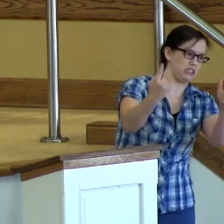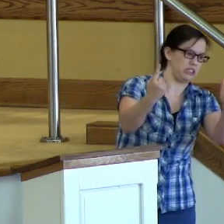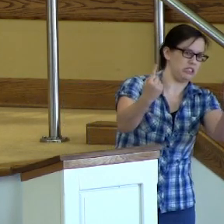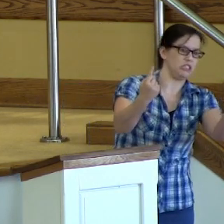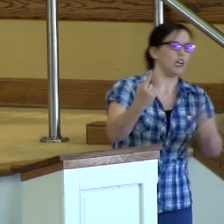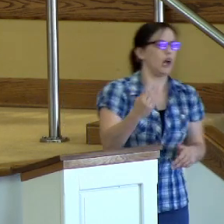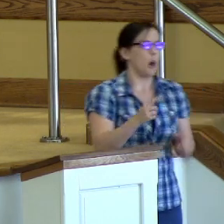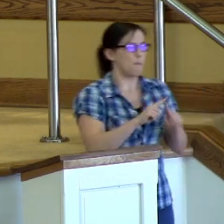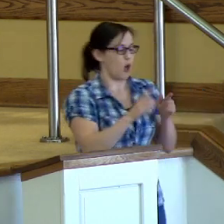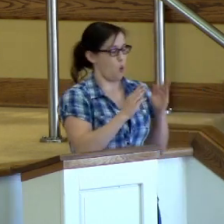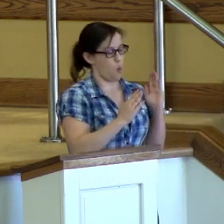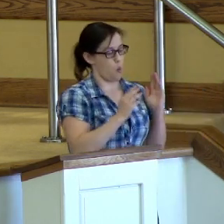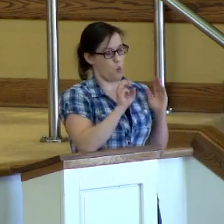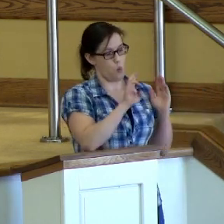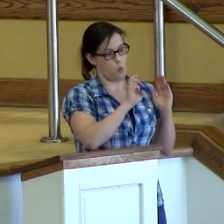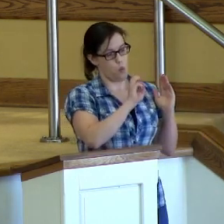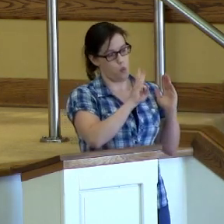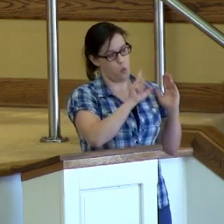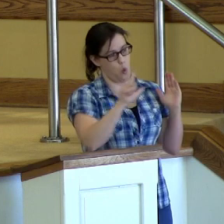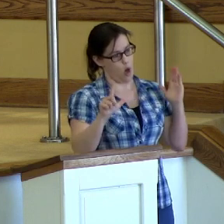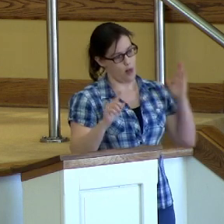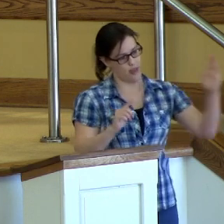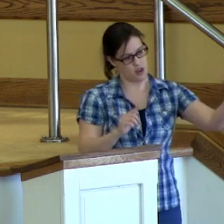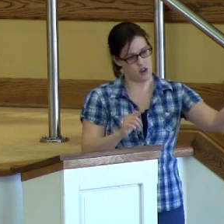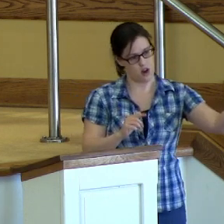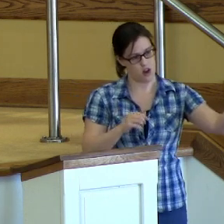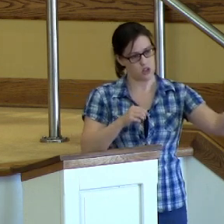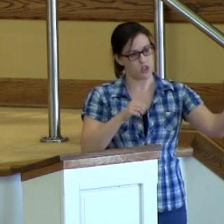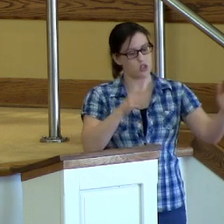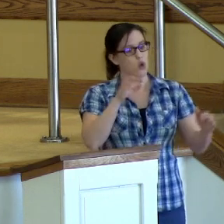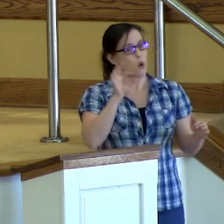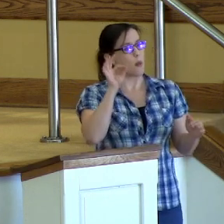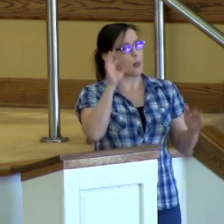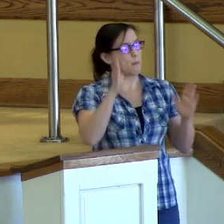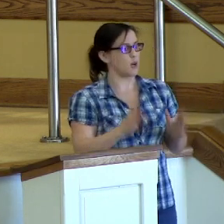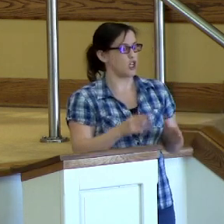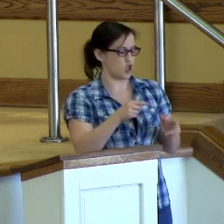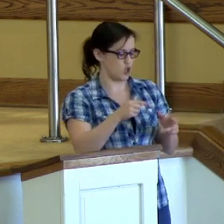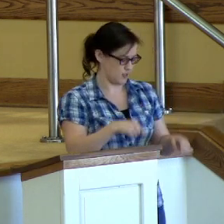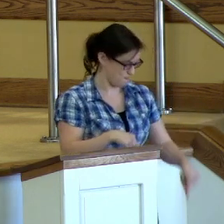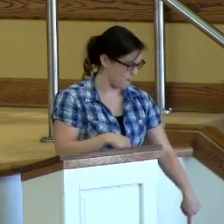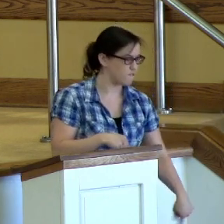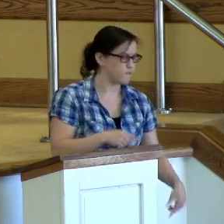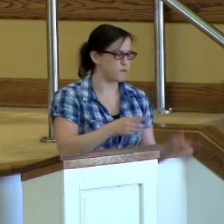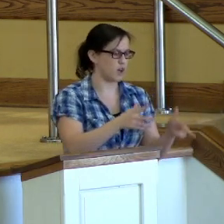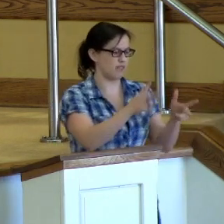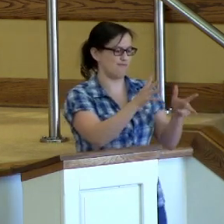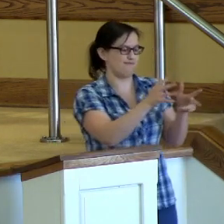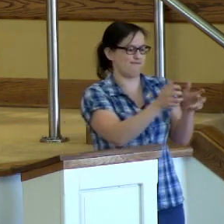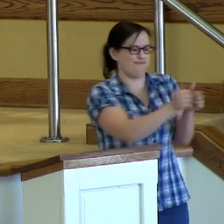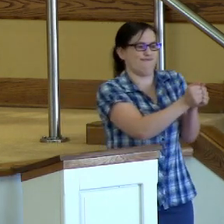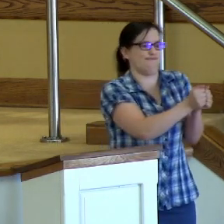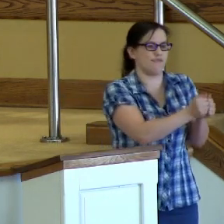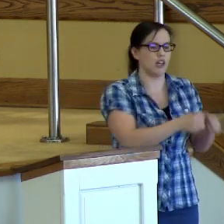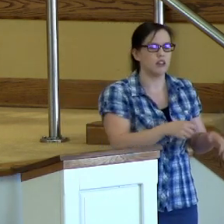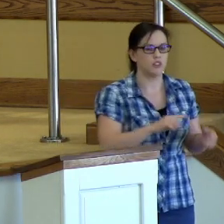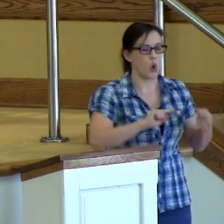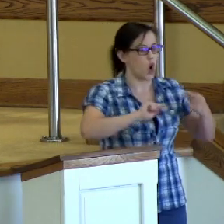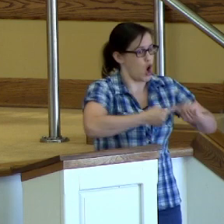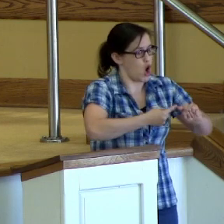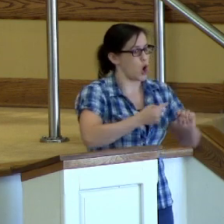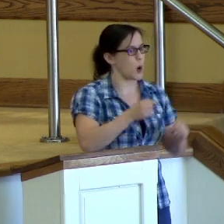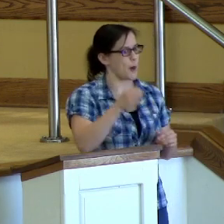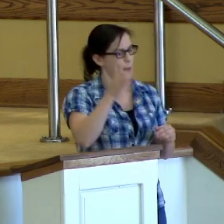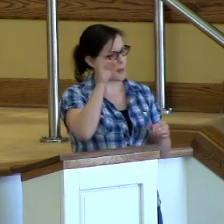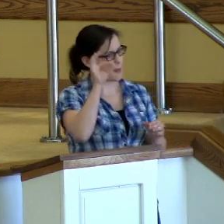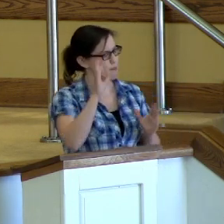like, what is wrong with you, dumb animal? I mean, you have sat there and you have drove me into this, you know, and all this time, he ain't seeing that